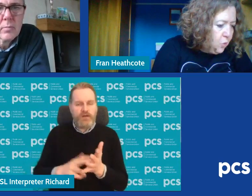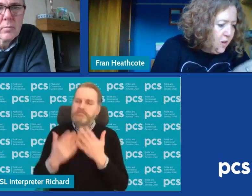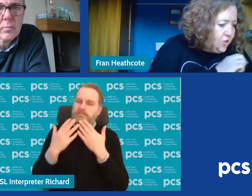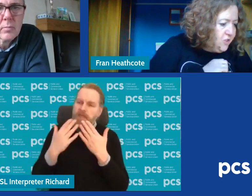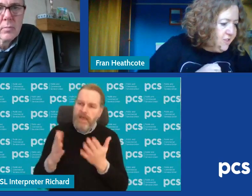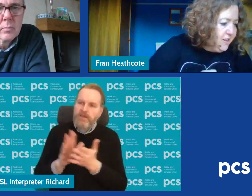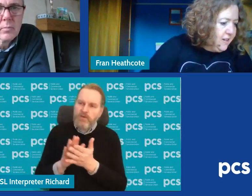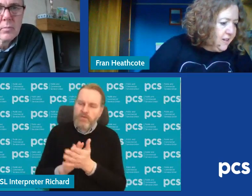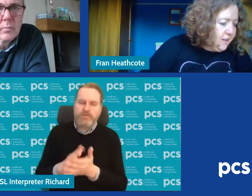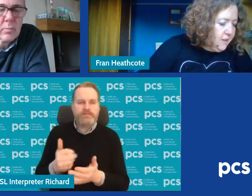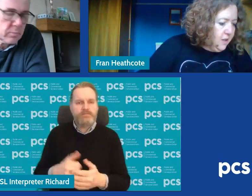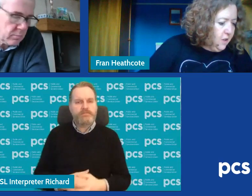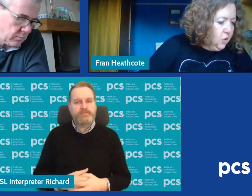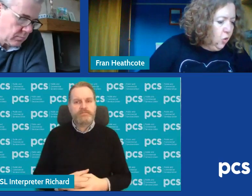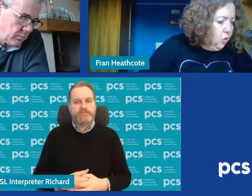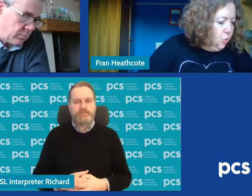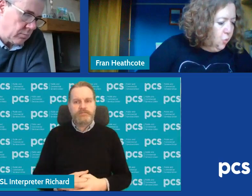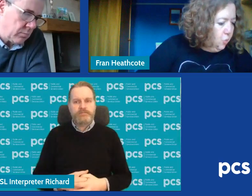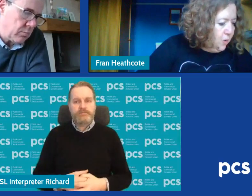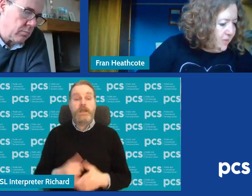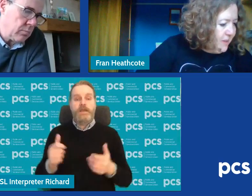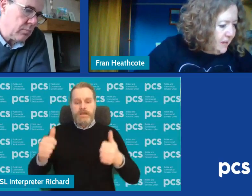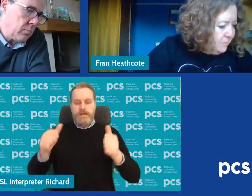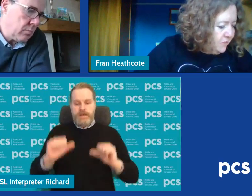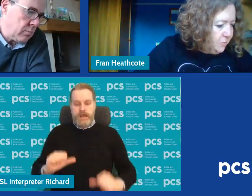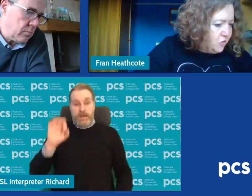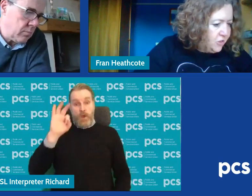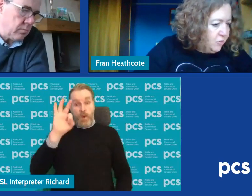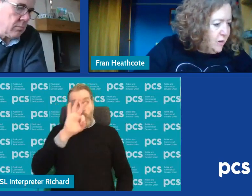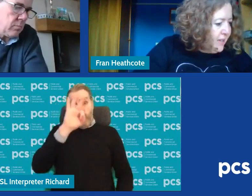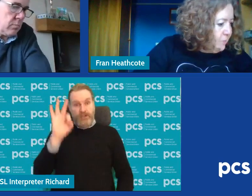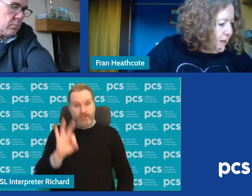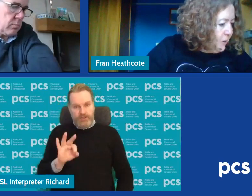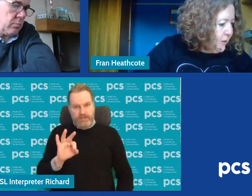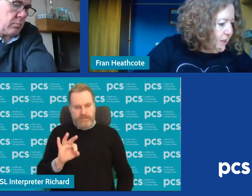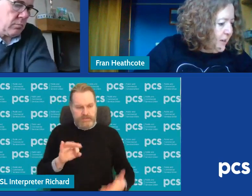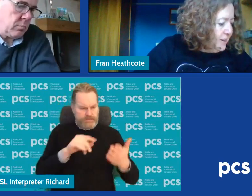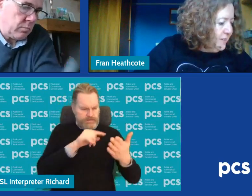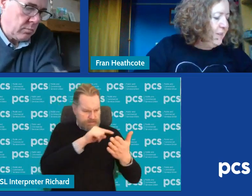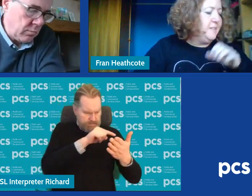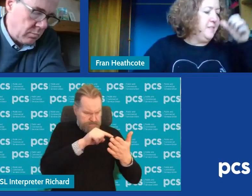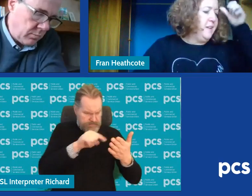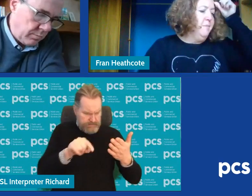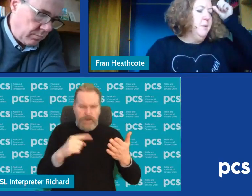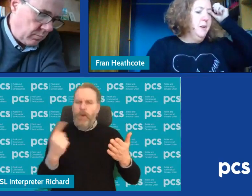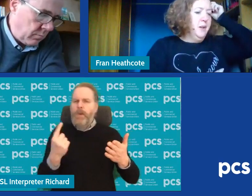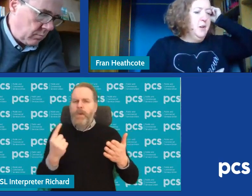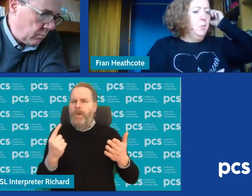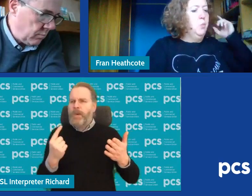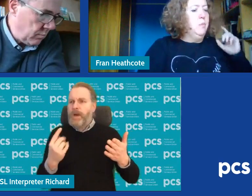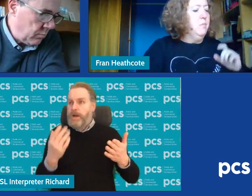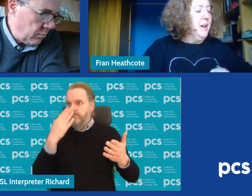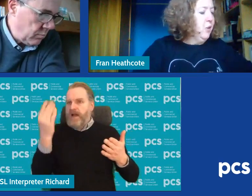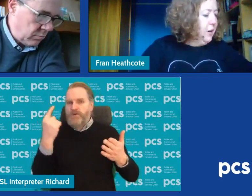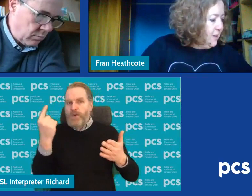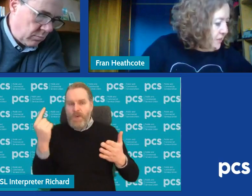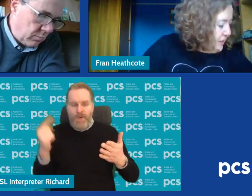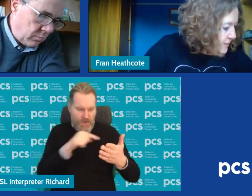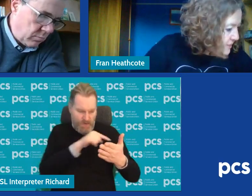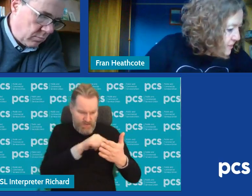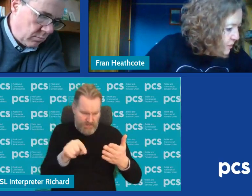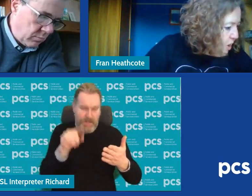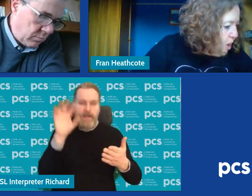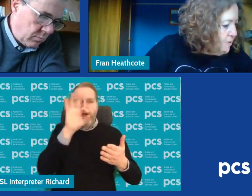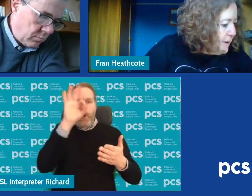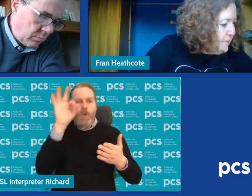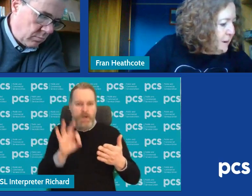There's some questions here, not all with names, so I'm just going to read them out, and some we may not have an